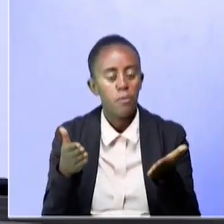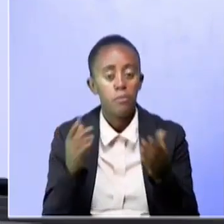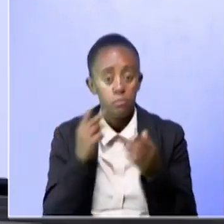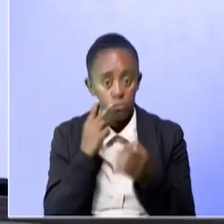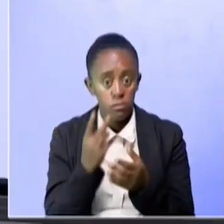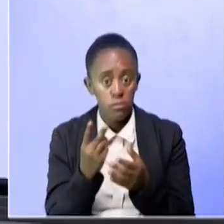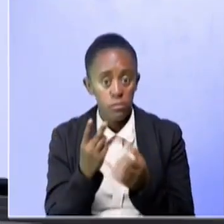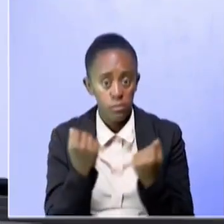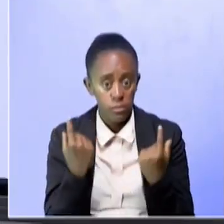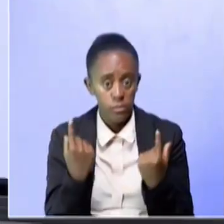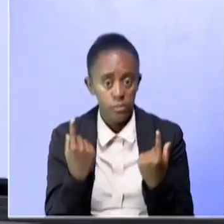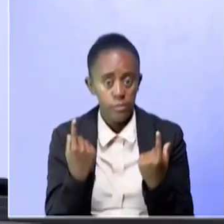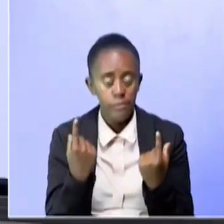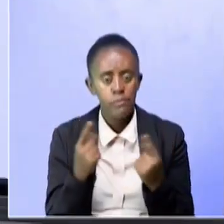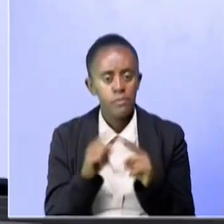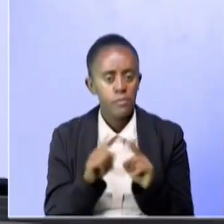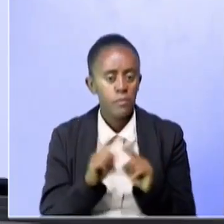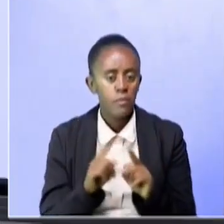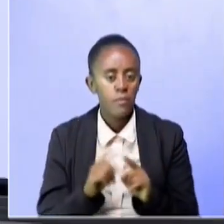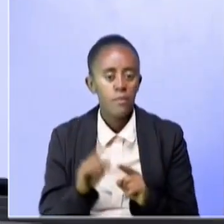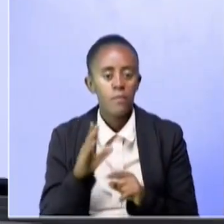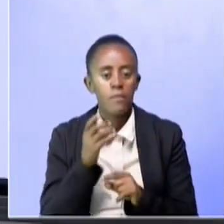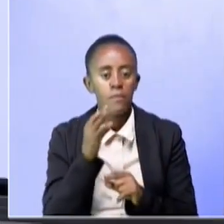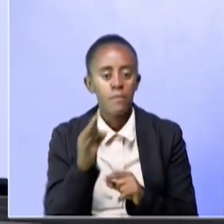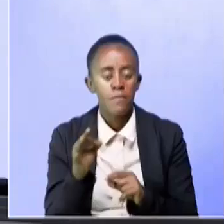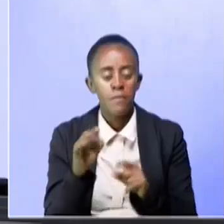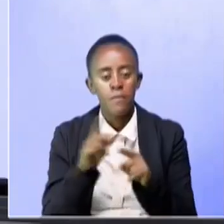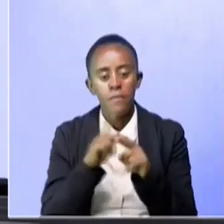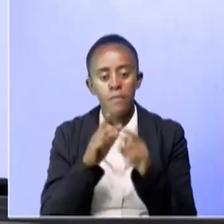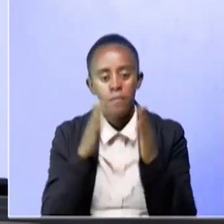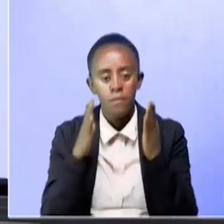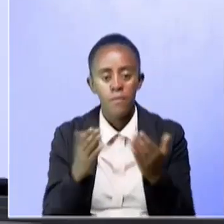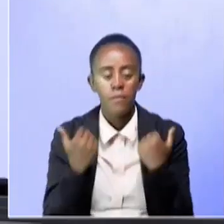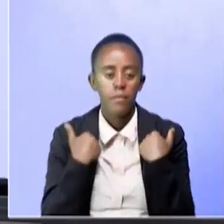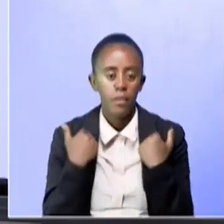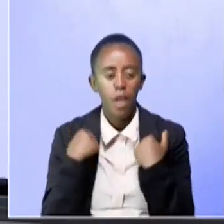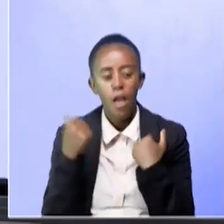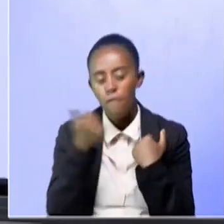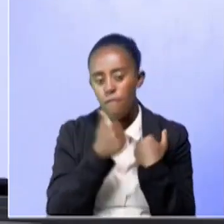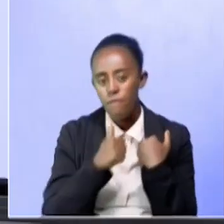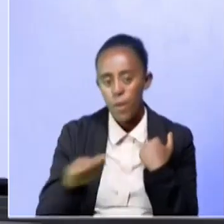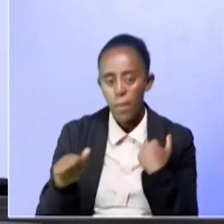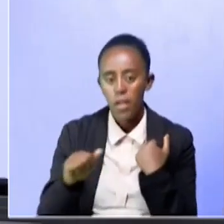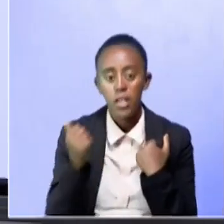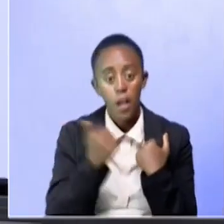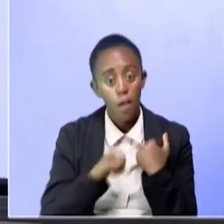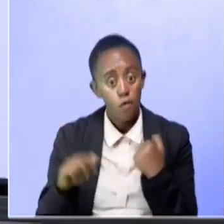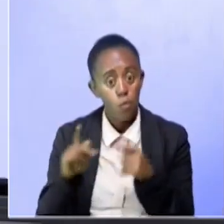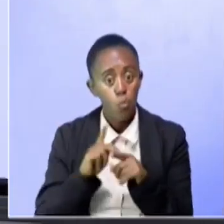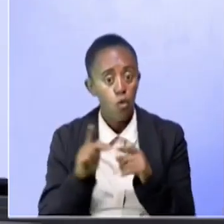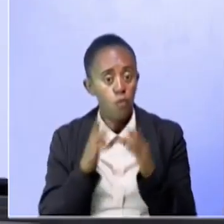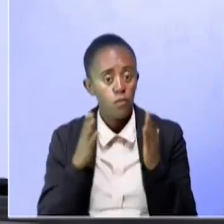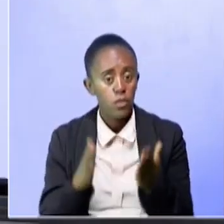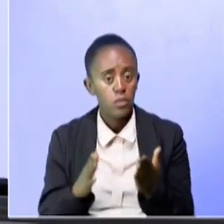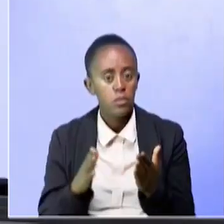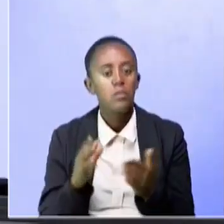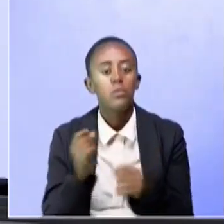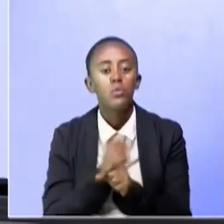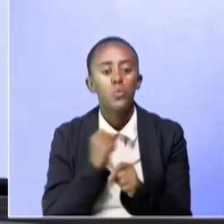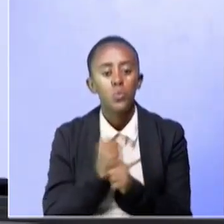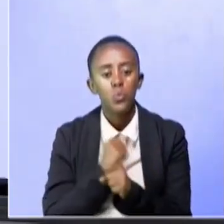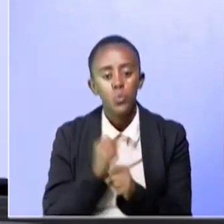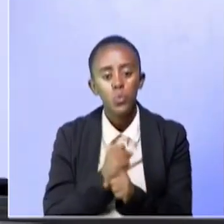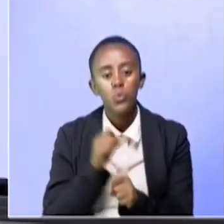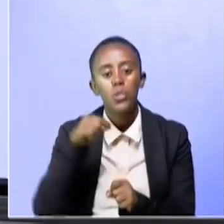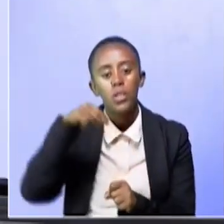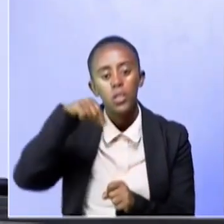see? Different kinds of professions are available here now. So everybody or every professional is doing a quiz to find